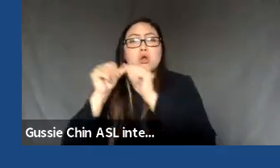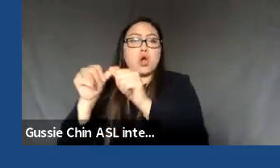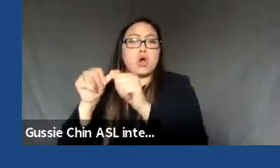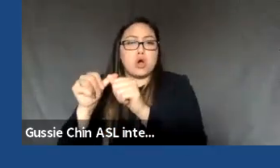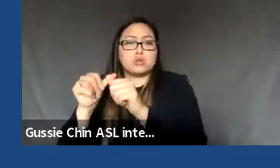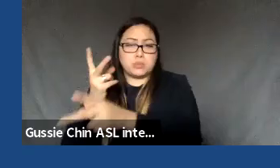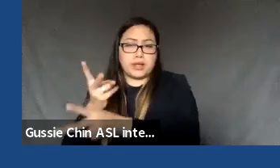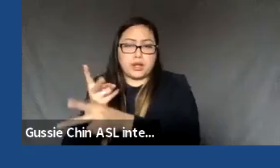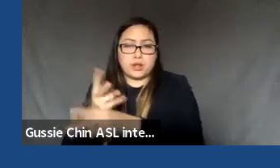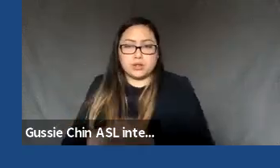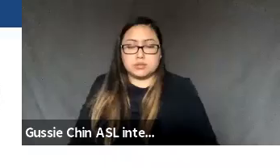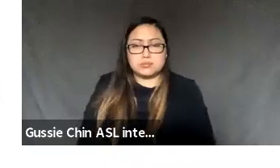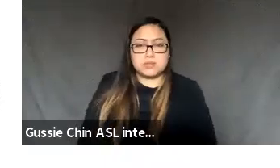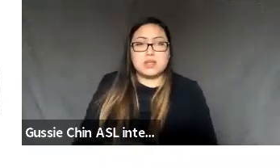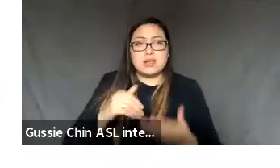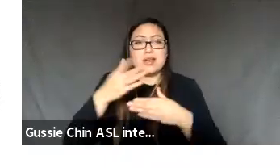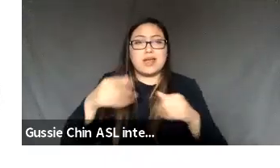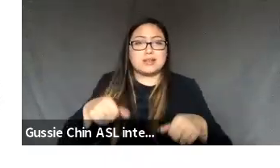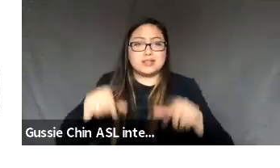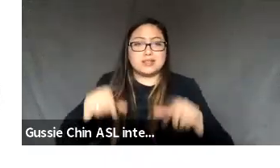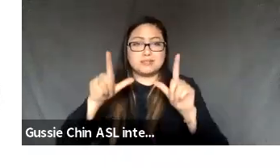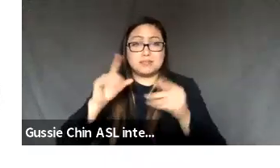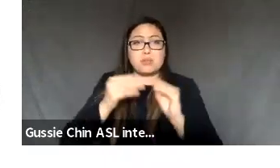let's move on to the next slide, slide number 54.